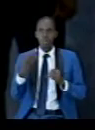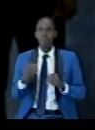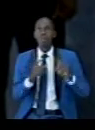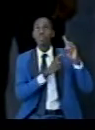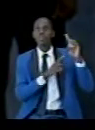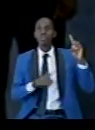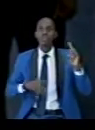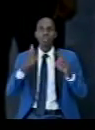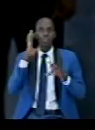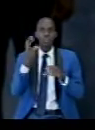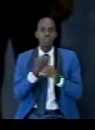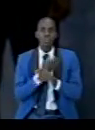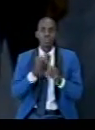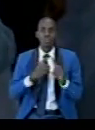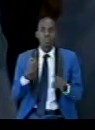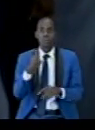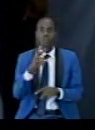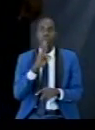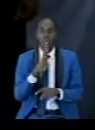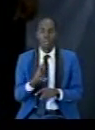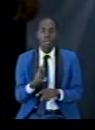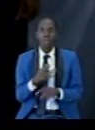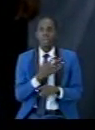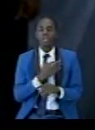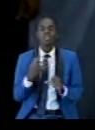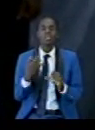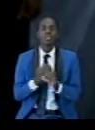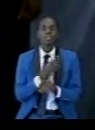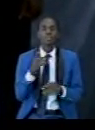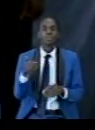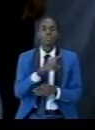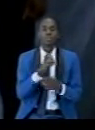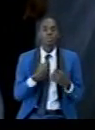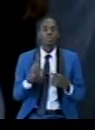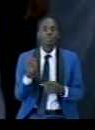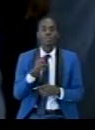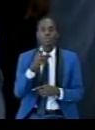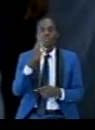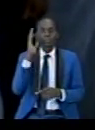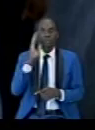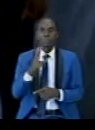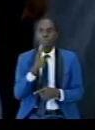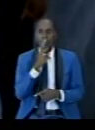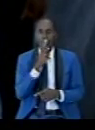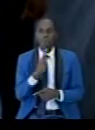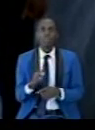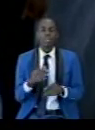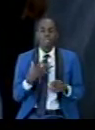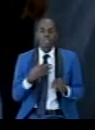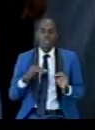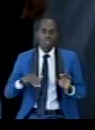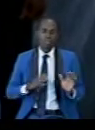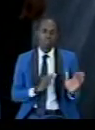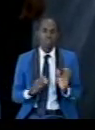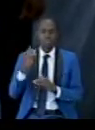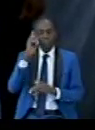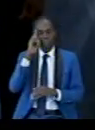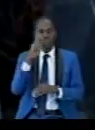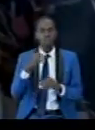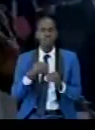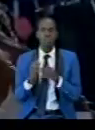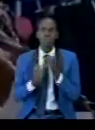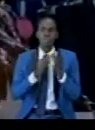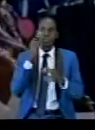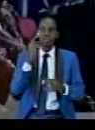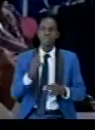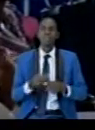you from where you are and get you to where you will be and has ordained for you in Jesus' name.